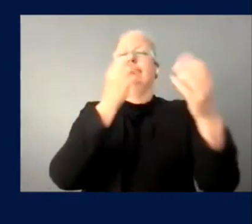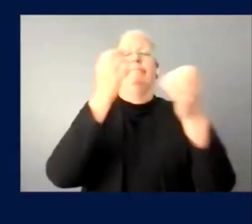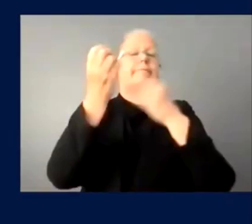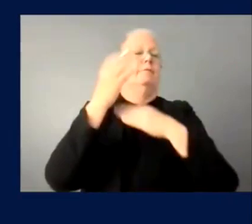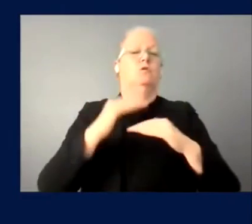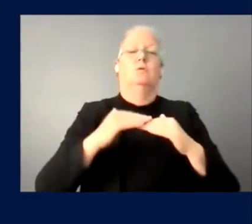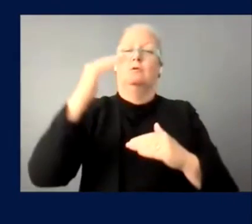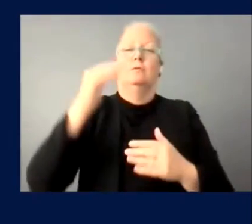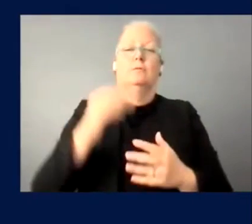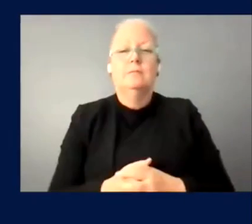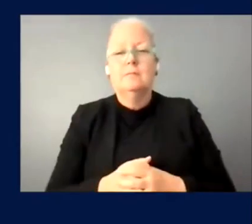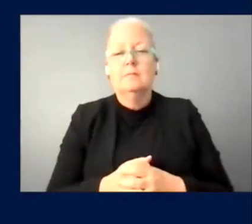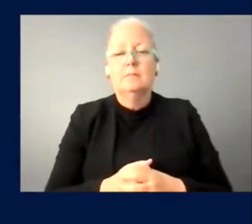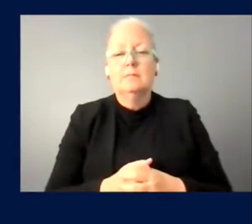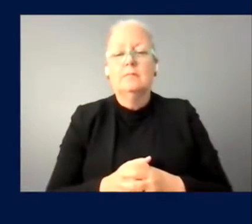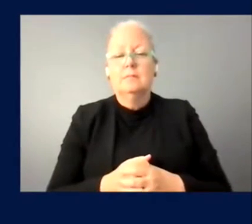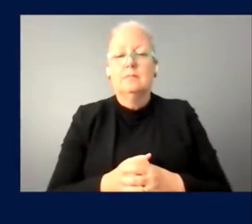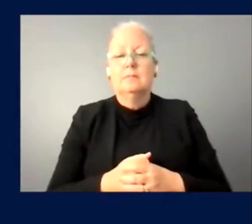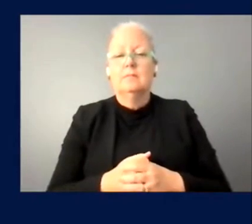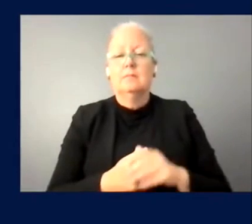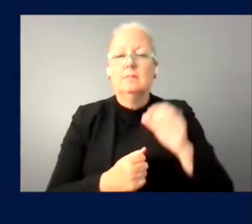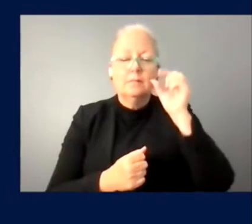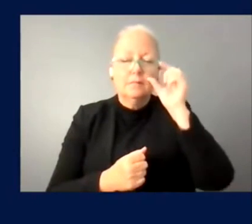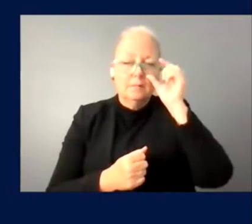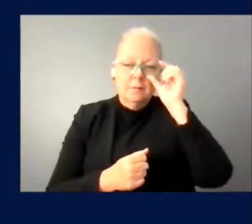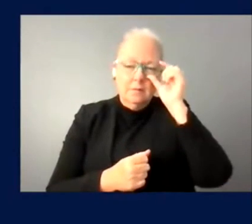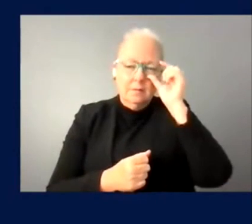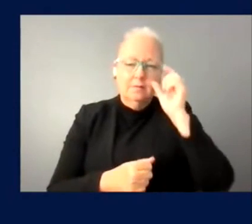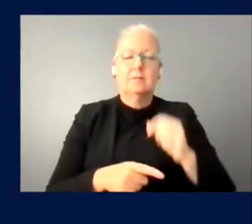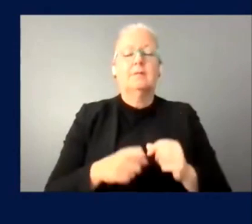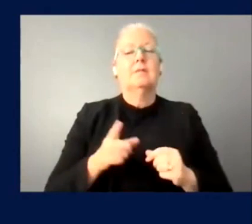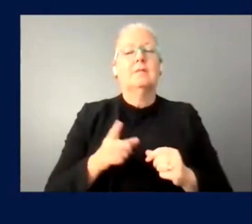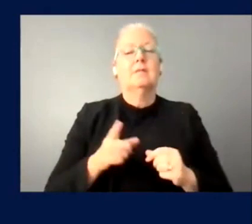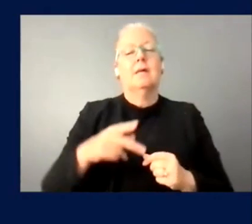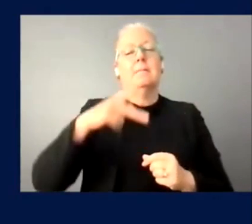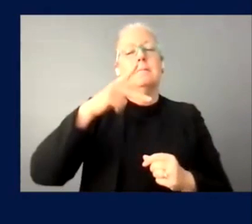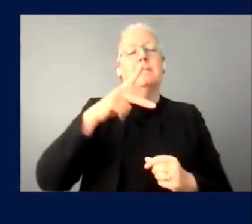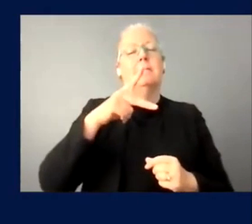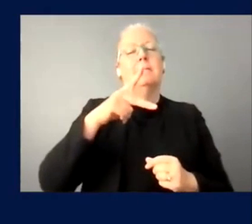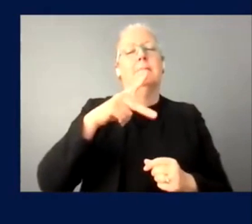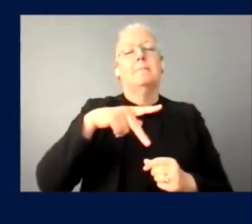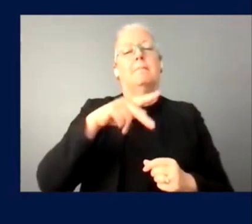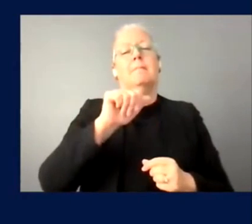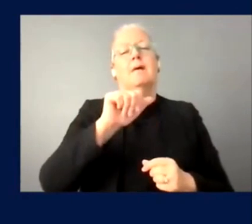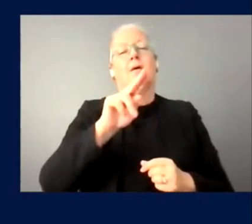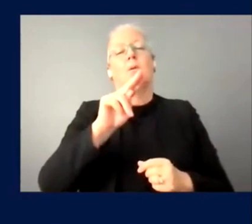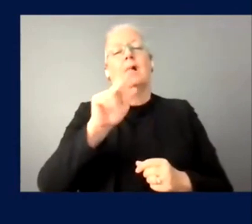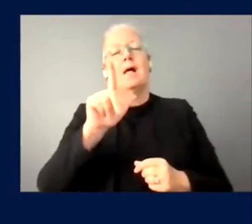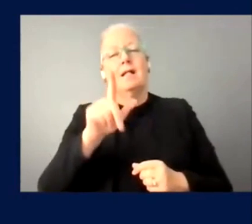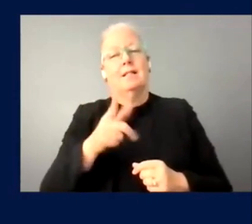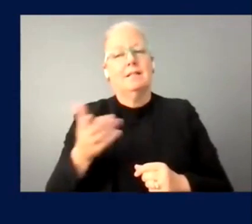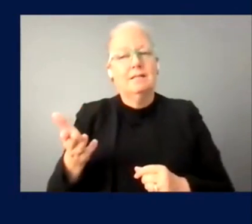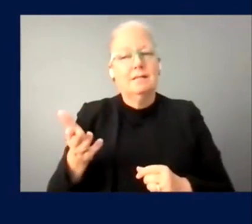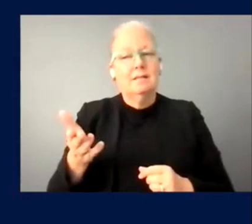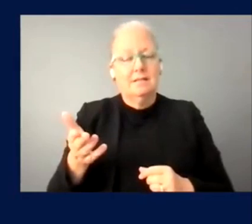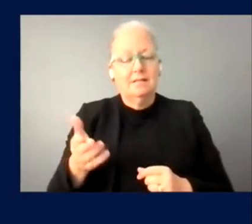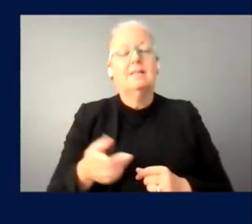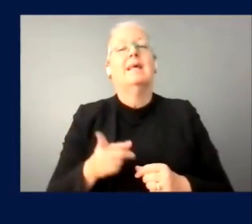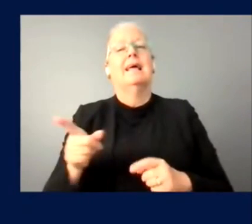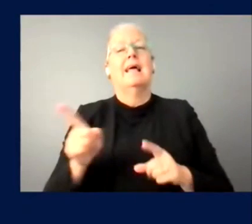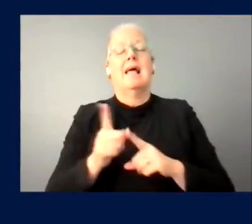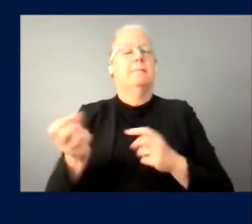So as we heard in the video, Paul and Yanis face a lot of sensory barriers that can make the match day overwhelming and hard to